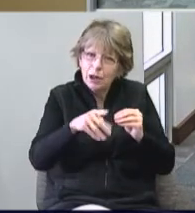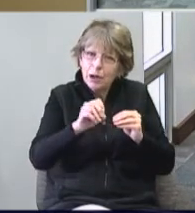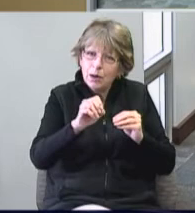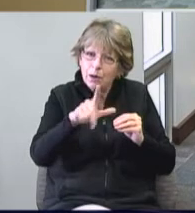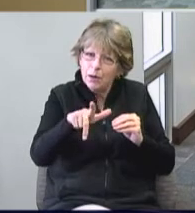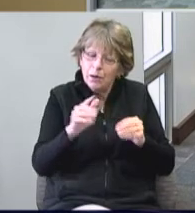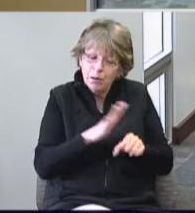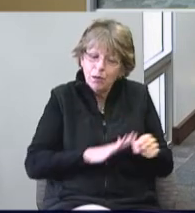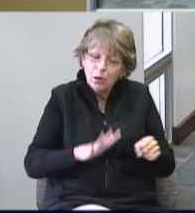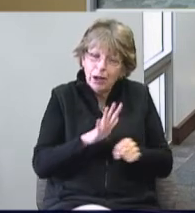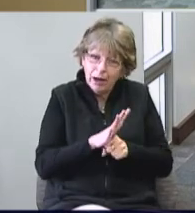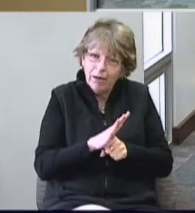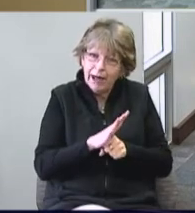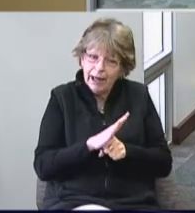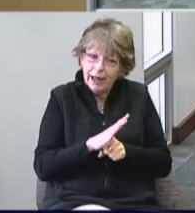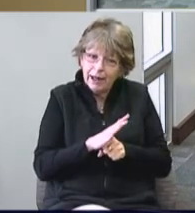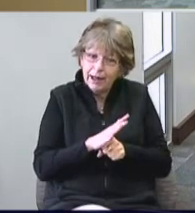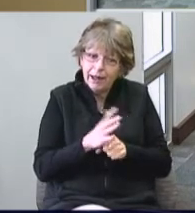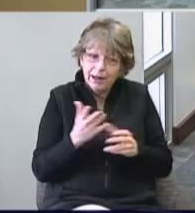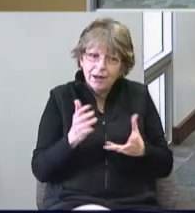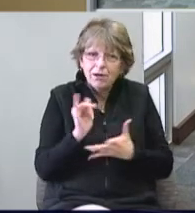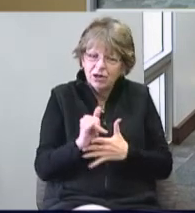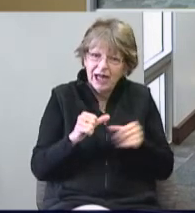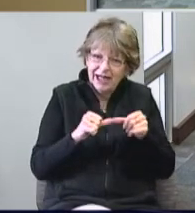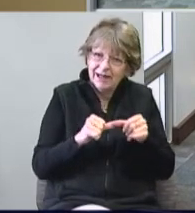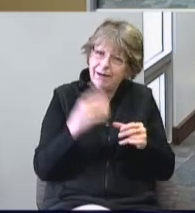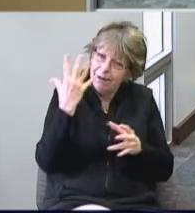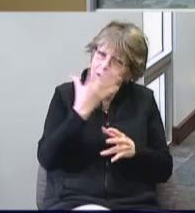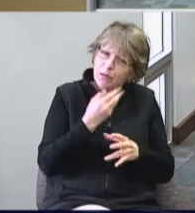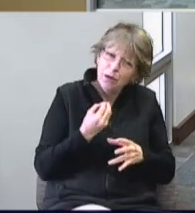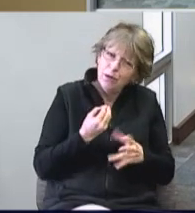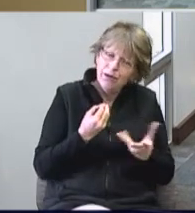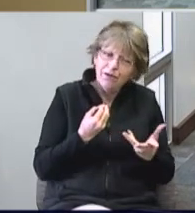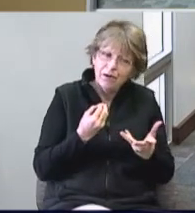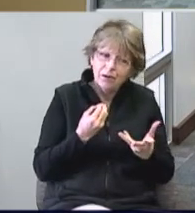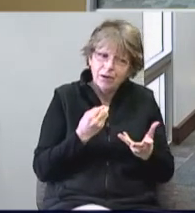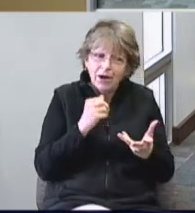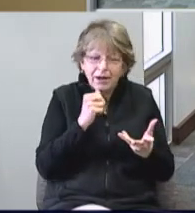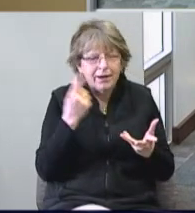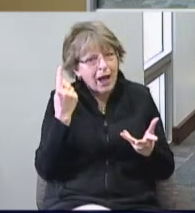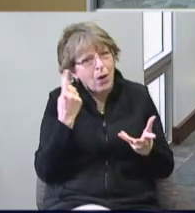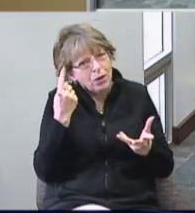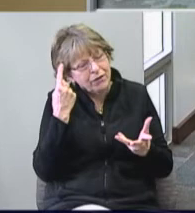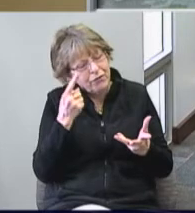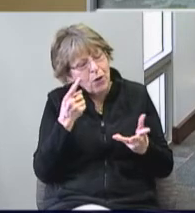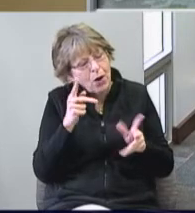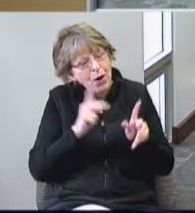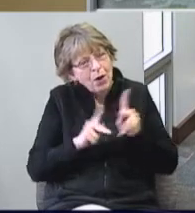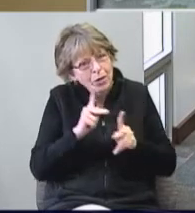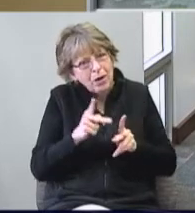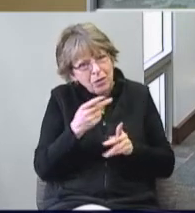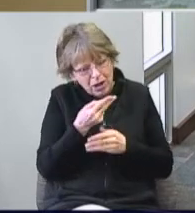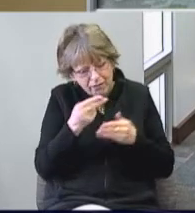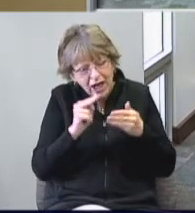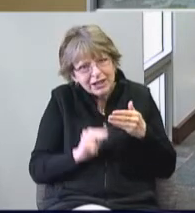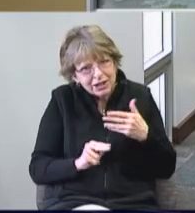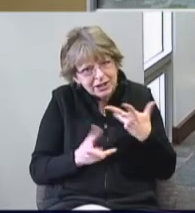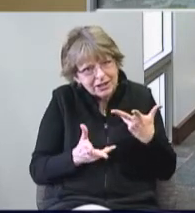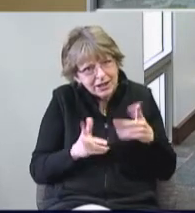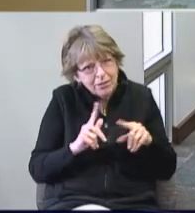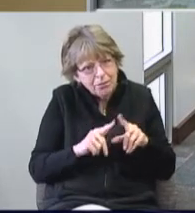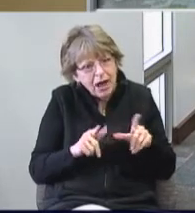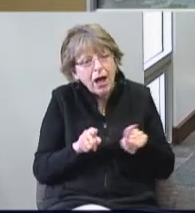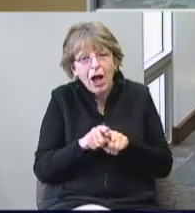future years to keep it attractive, not just to citizens of Hutchinson, but hopefully attract some of those folks from